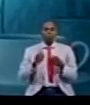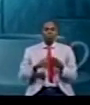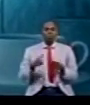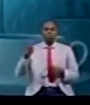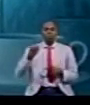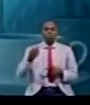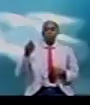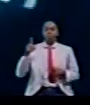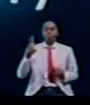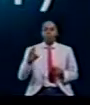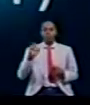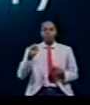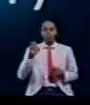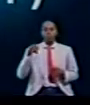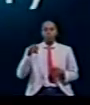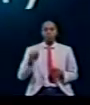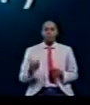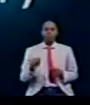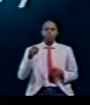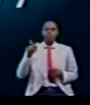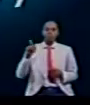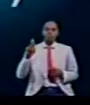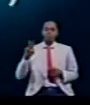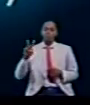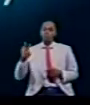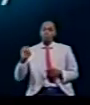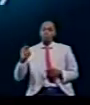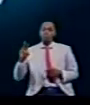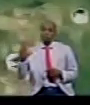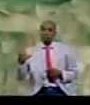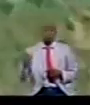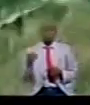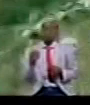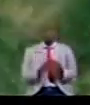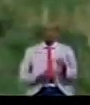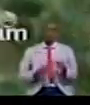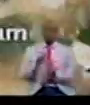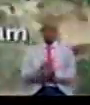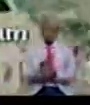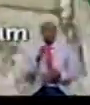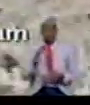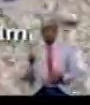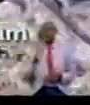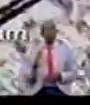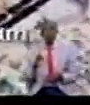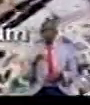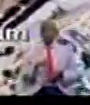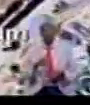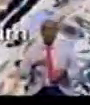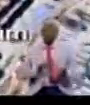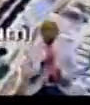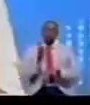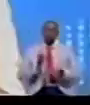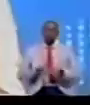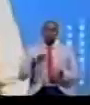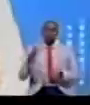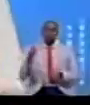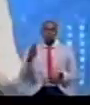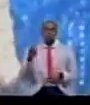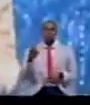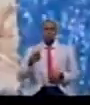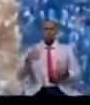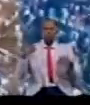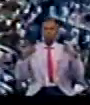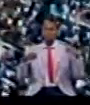Financially, materially, in all areas of their life. By the power and the blood of Jesus, testimony will continue to abound about their life in Jesus'